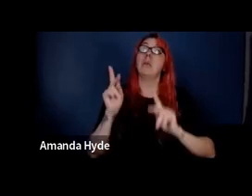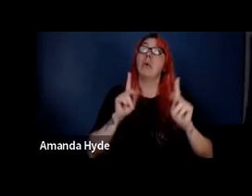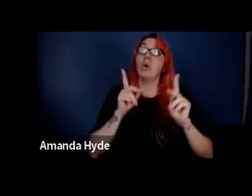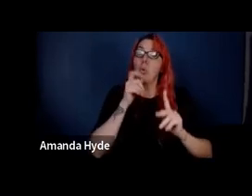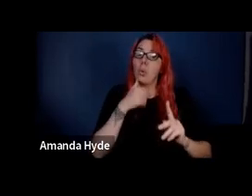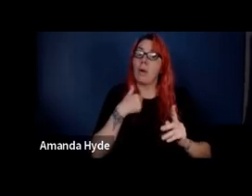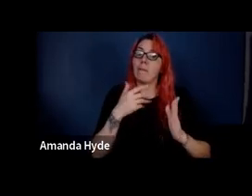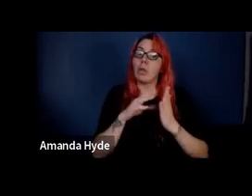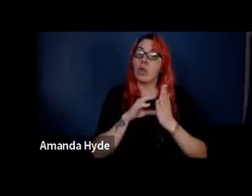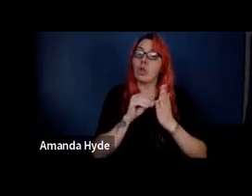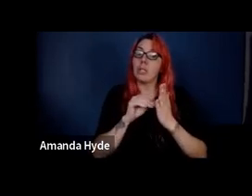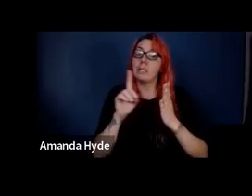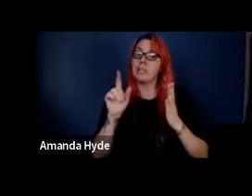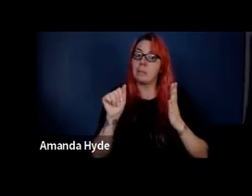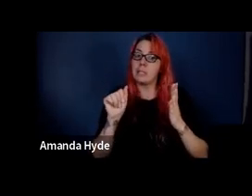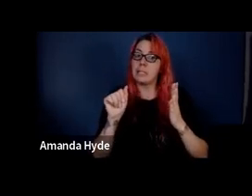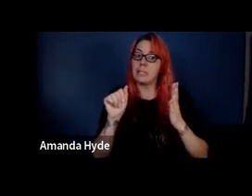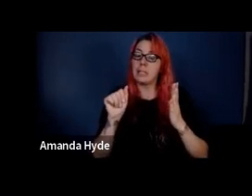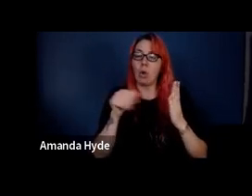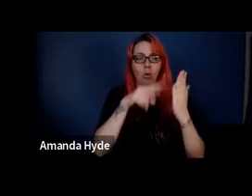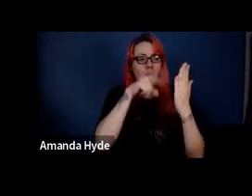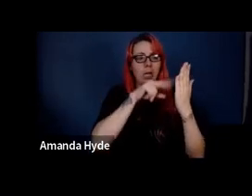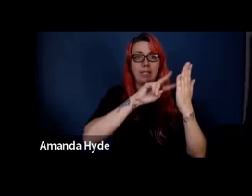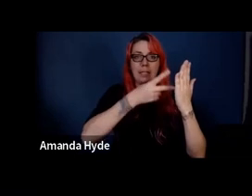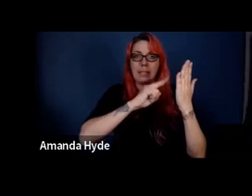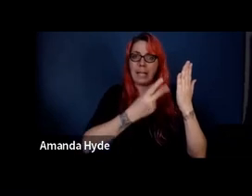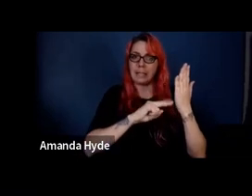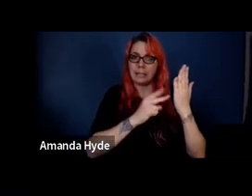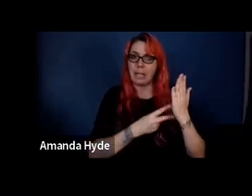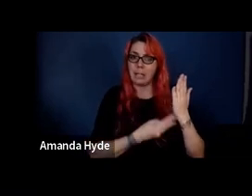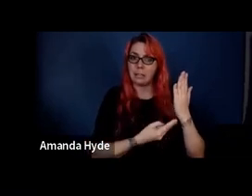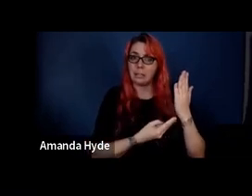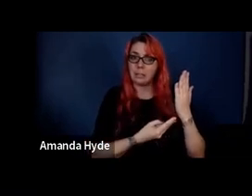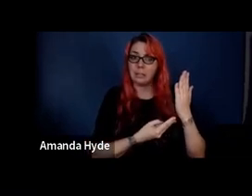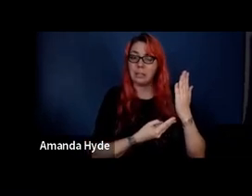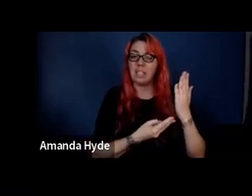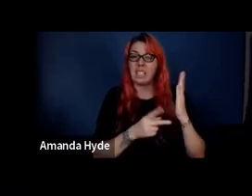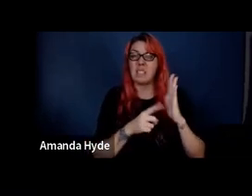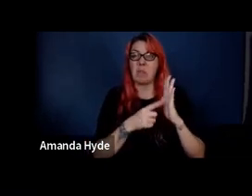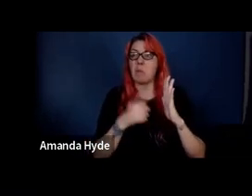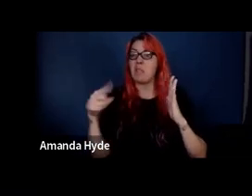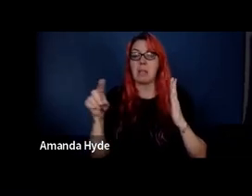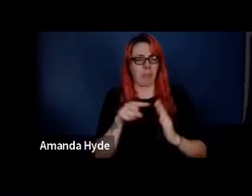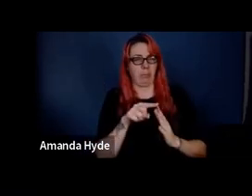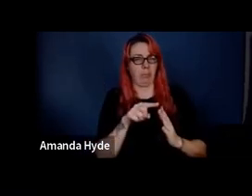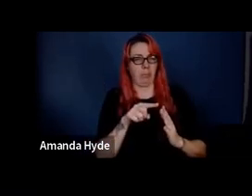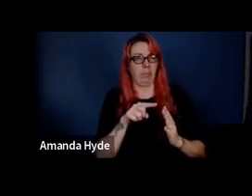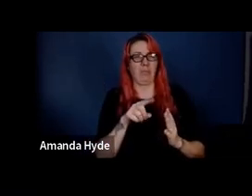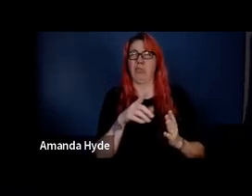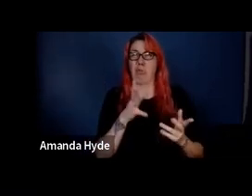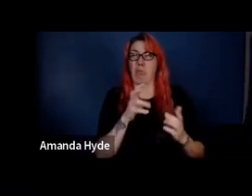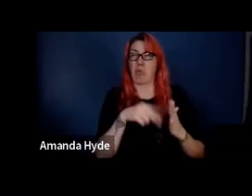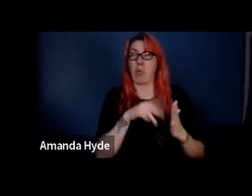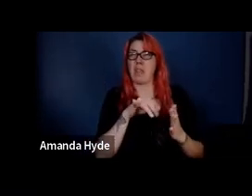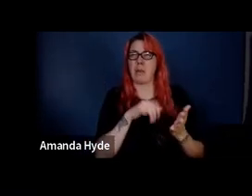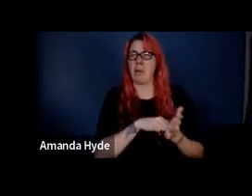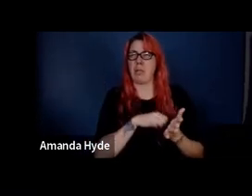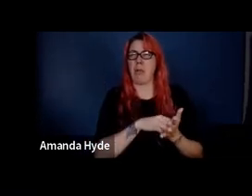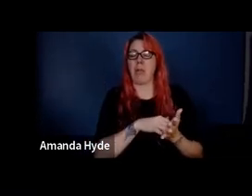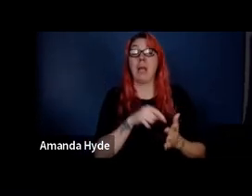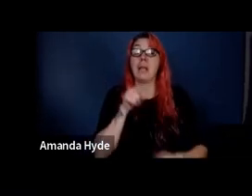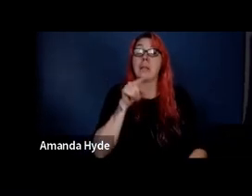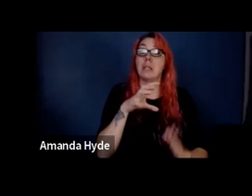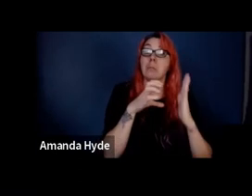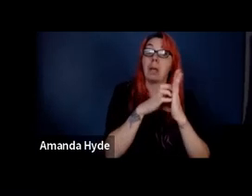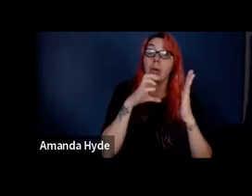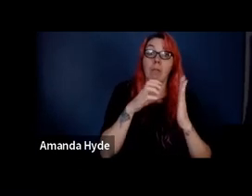have dyslexia, I don't know how you expect me to read that, or other folks. So this is very much so geared towards the idea of sort of able-bodiedness in terms of